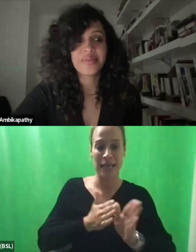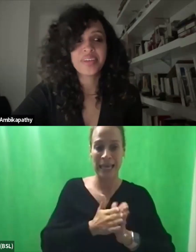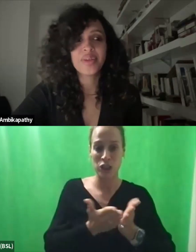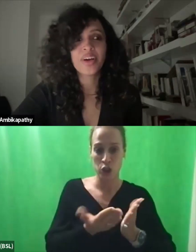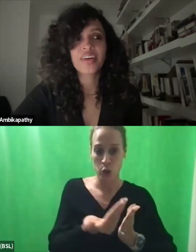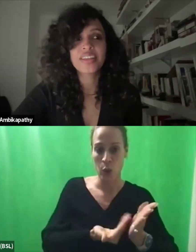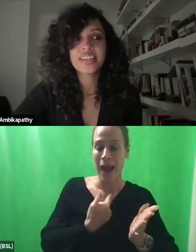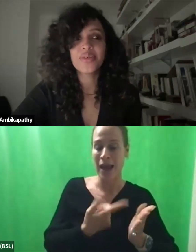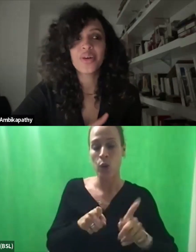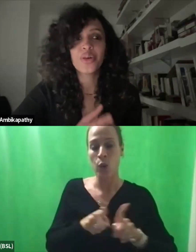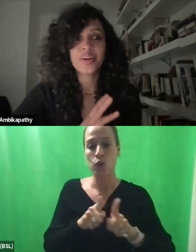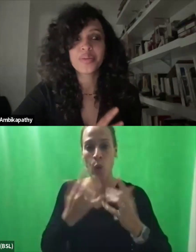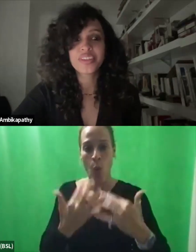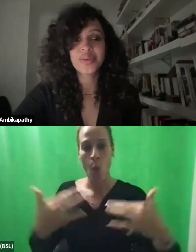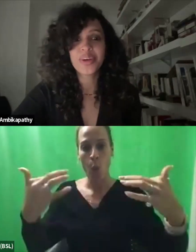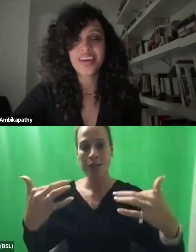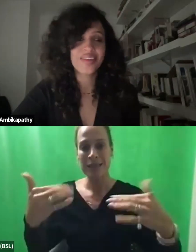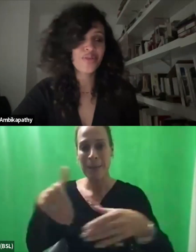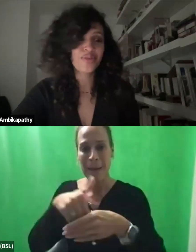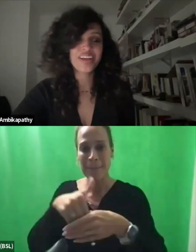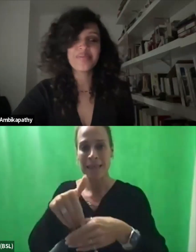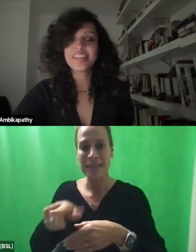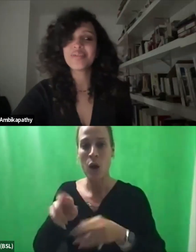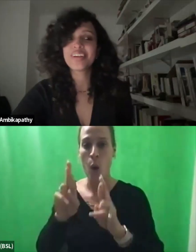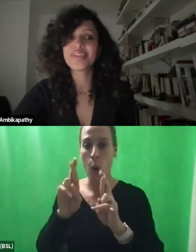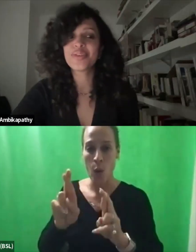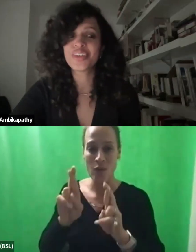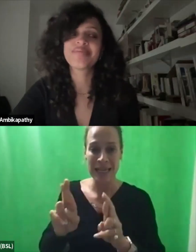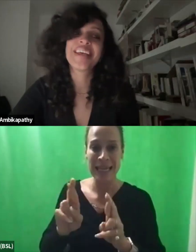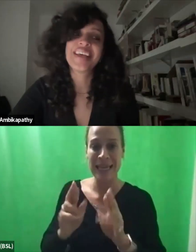members. Even though I can't see you, I hope I will see you at an offline